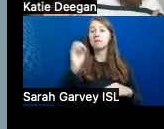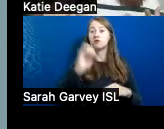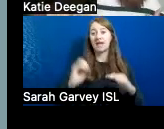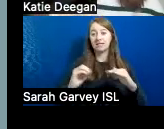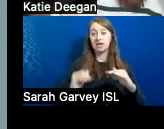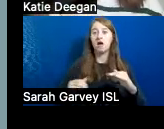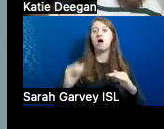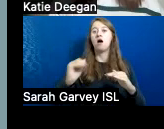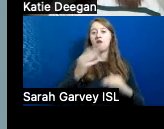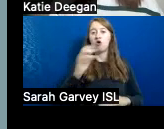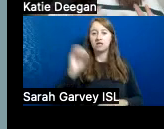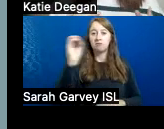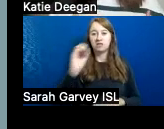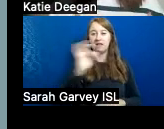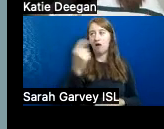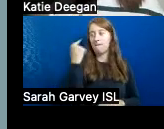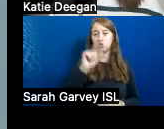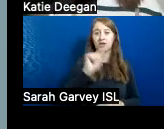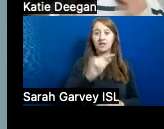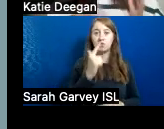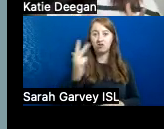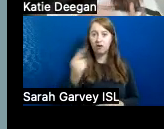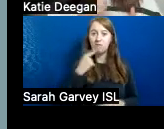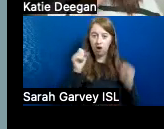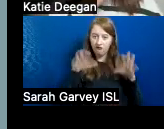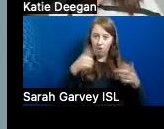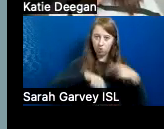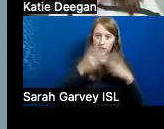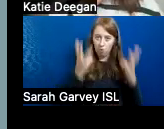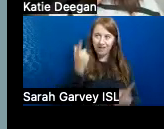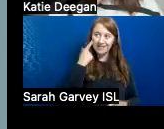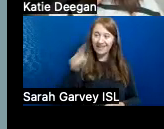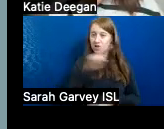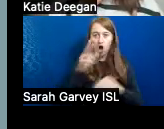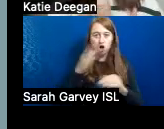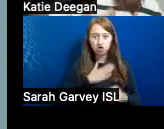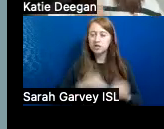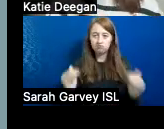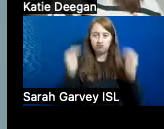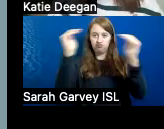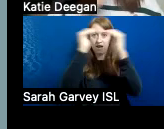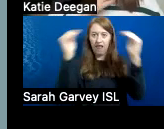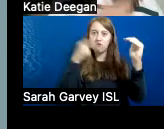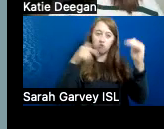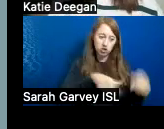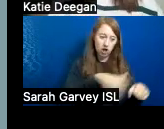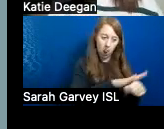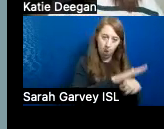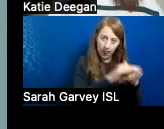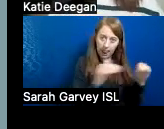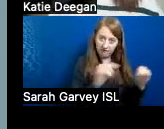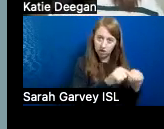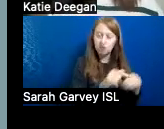from 2023 onwards. We obviously want to see that introduced at local level. Currently, if the quota is not